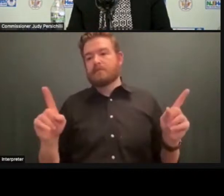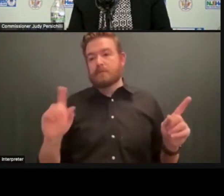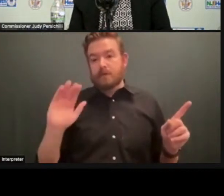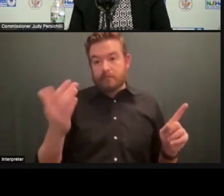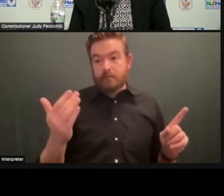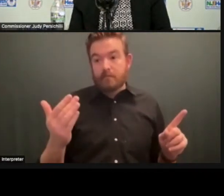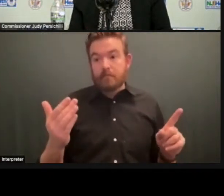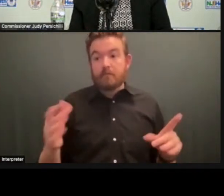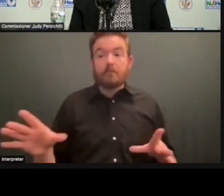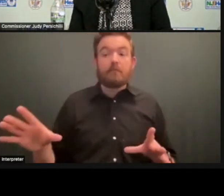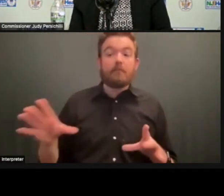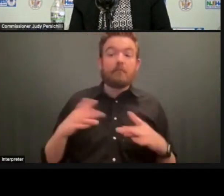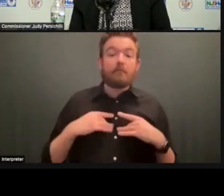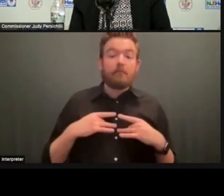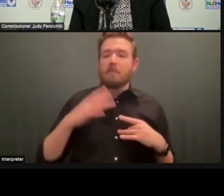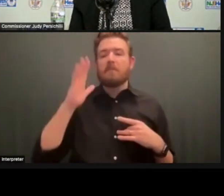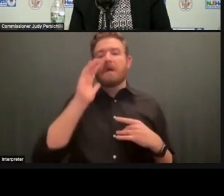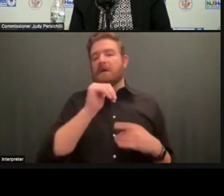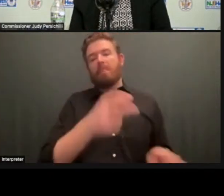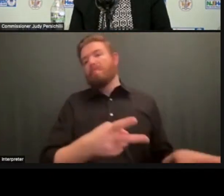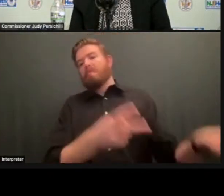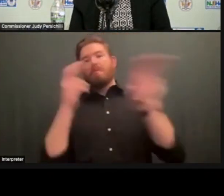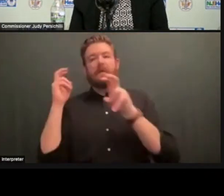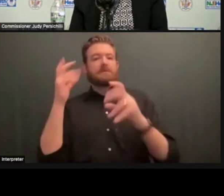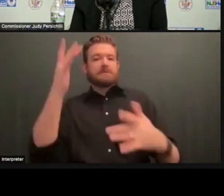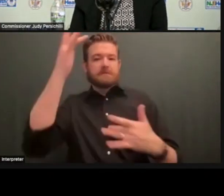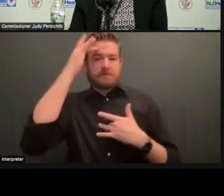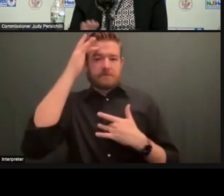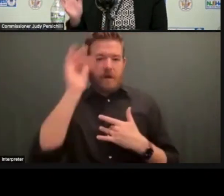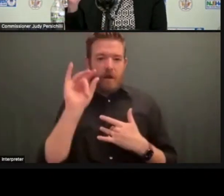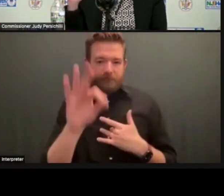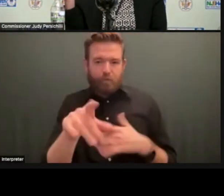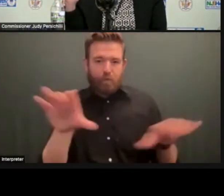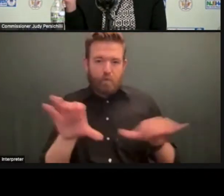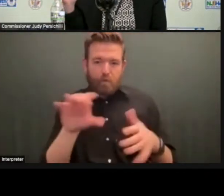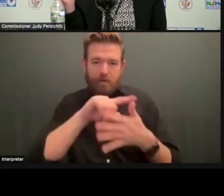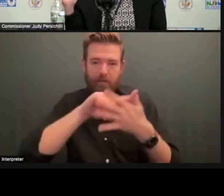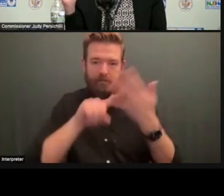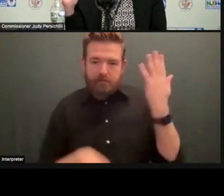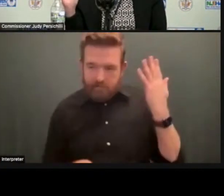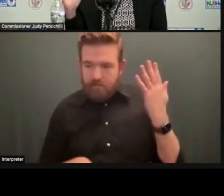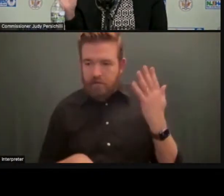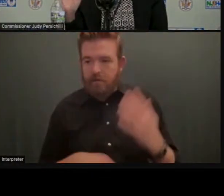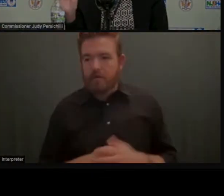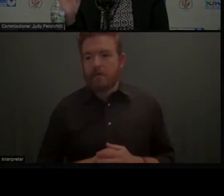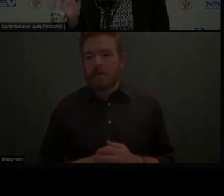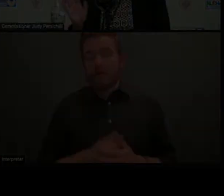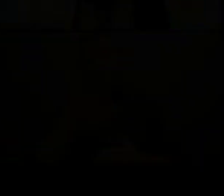not getting severely ill. Let's hope it stays that way. God bless everybody. Take care and stay safe.